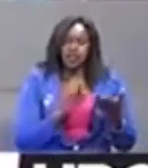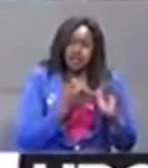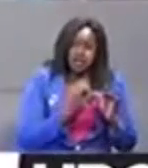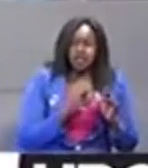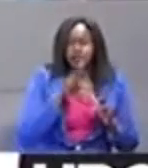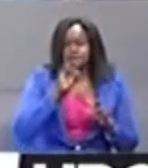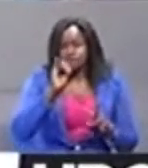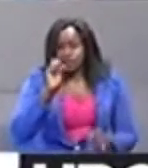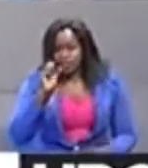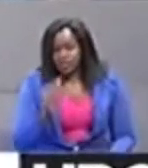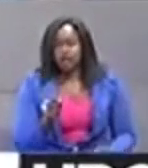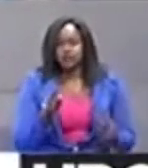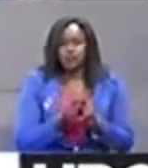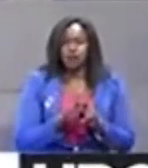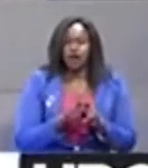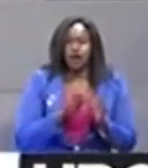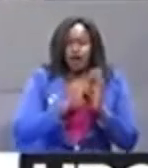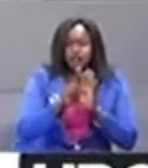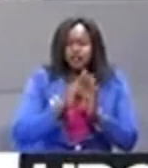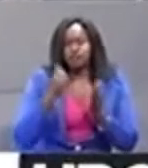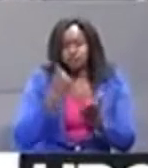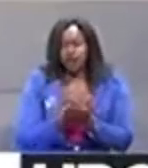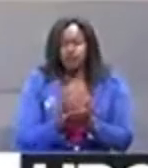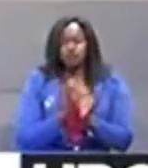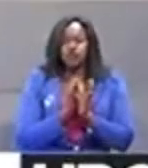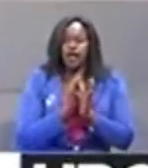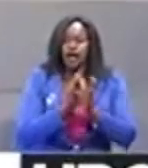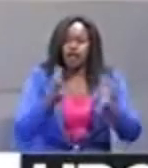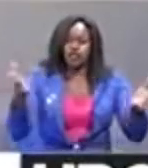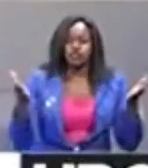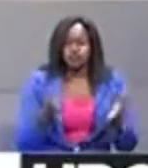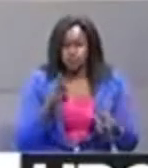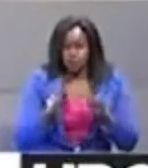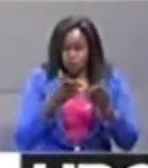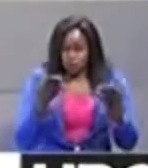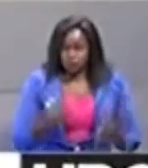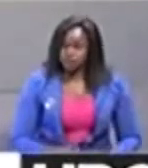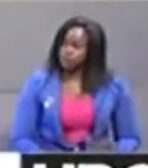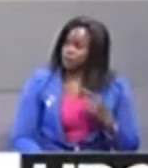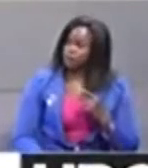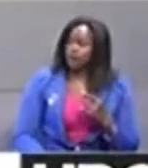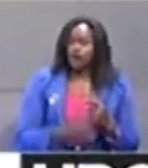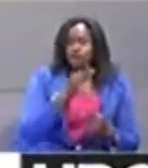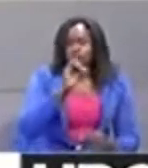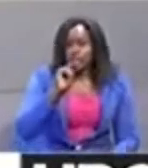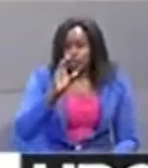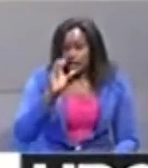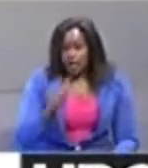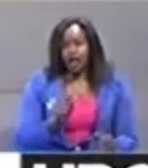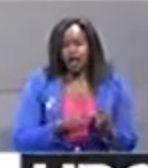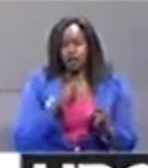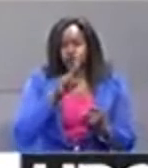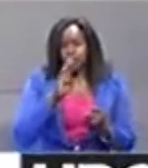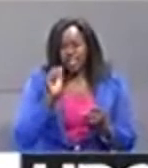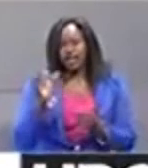Visa and agency banking to large audiences. FINCA customers, UBA customers who have been walking for